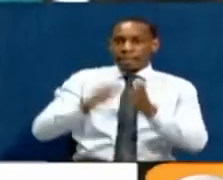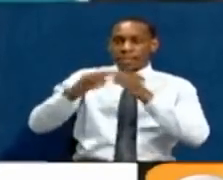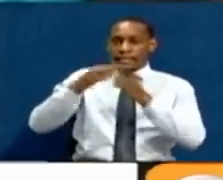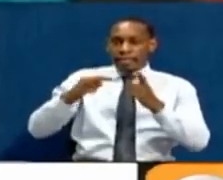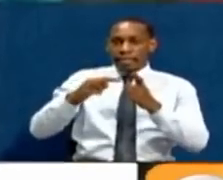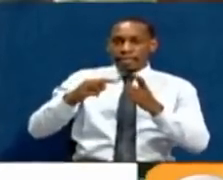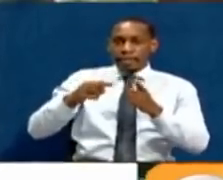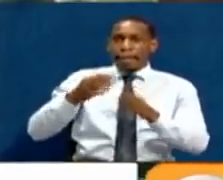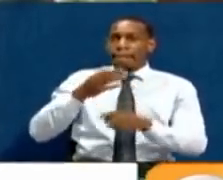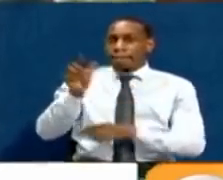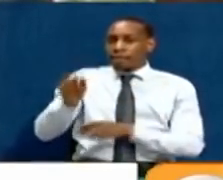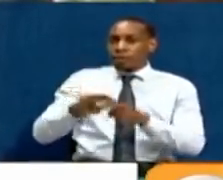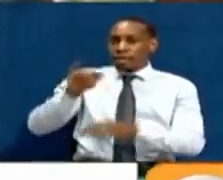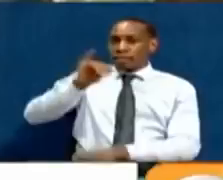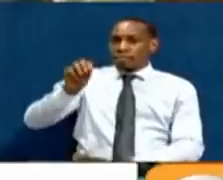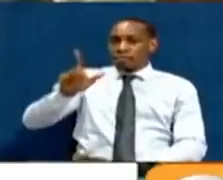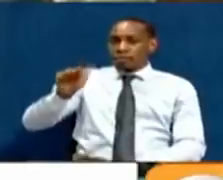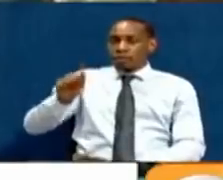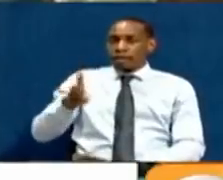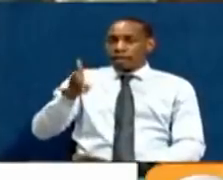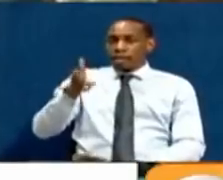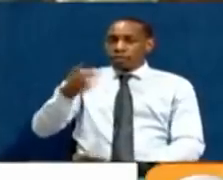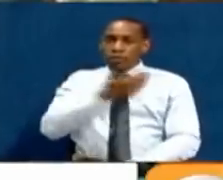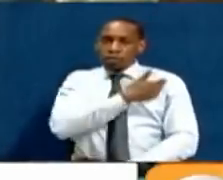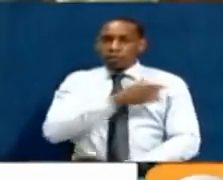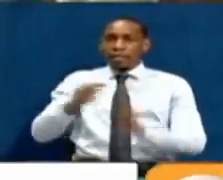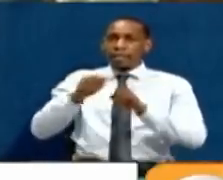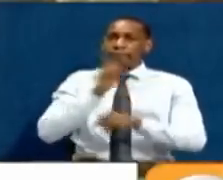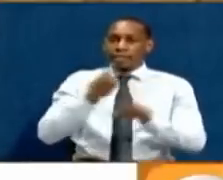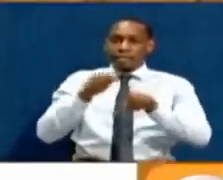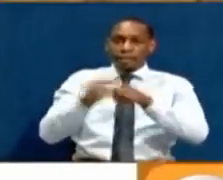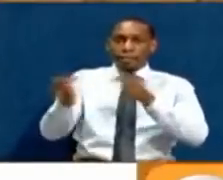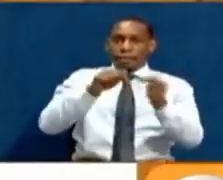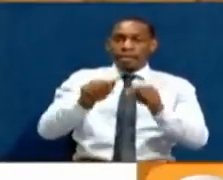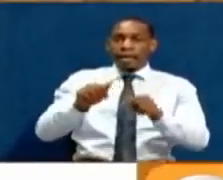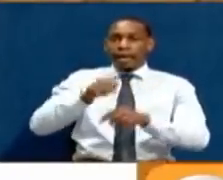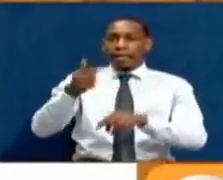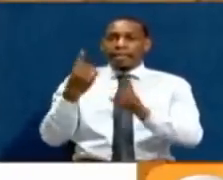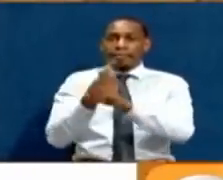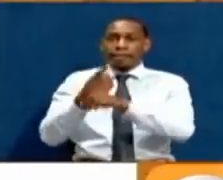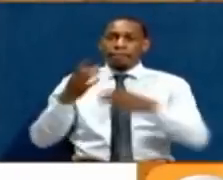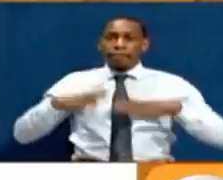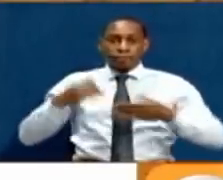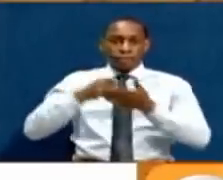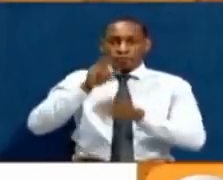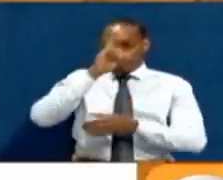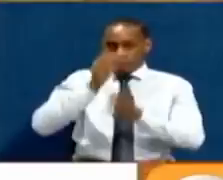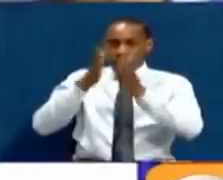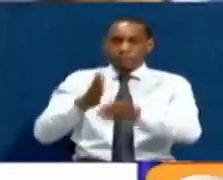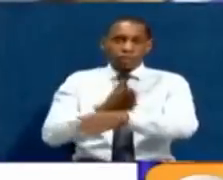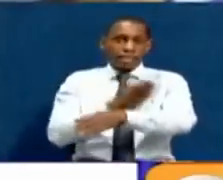of Ngumbao Jola. The man was shot in the shoulder and killed during the chaos that also saw several people, including police officers,